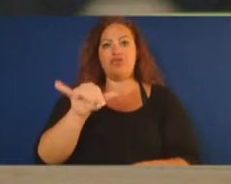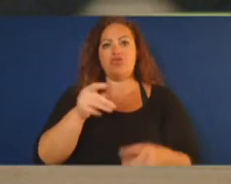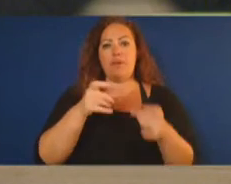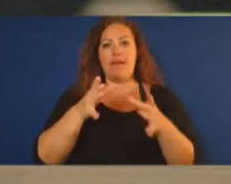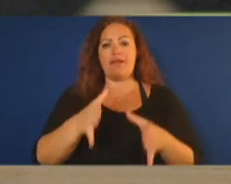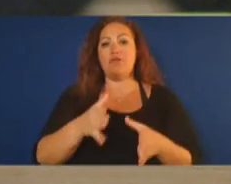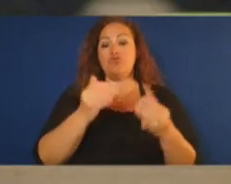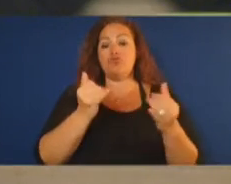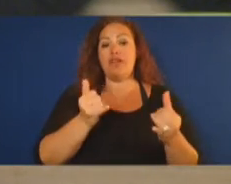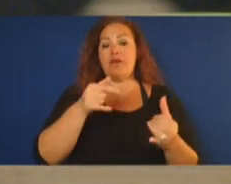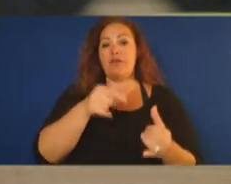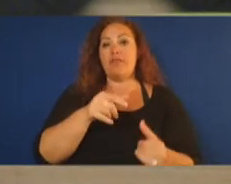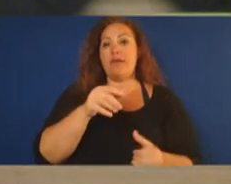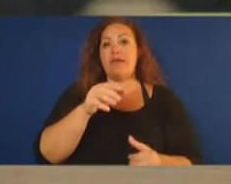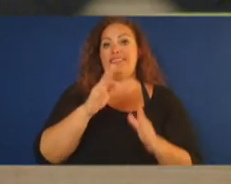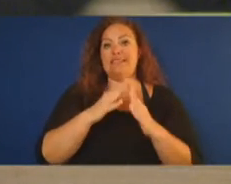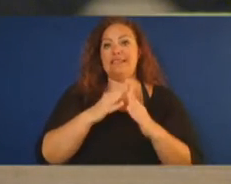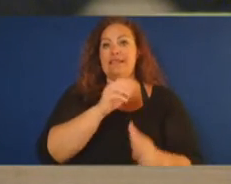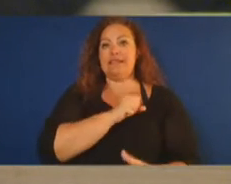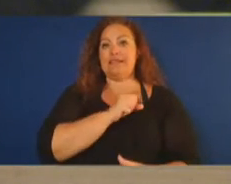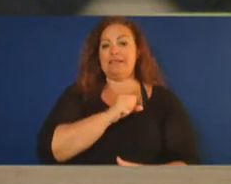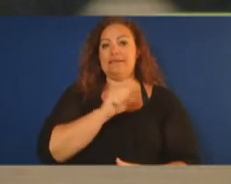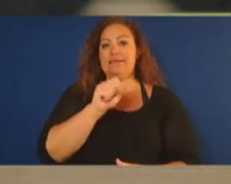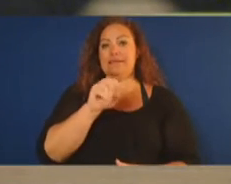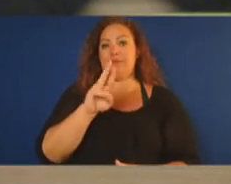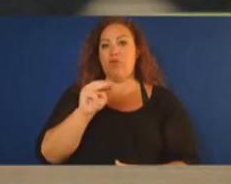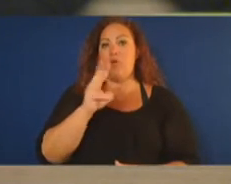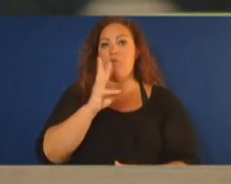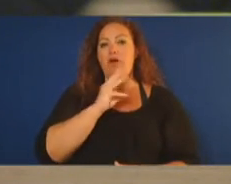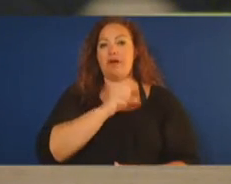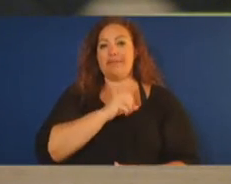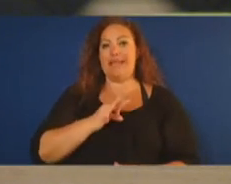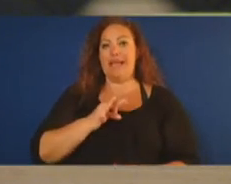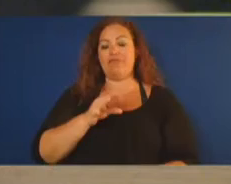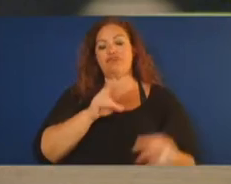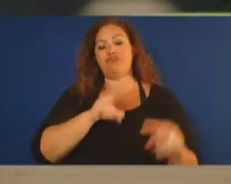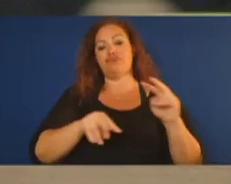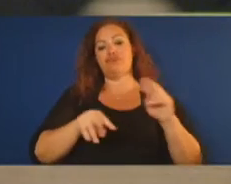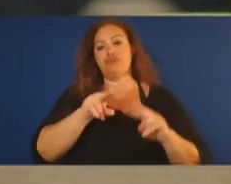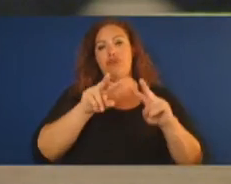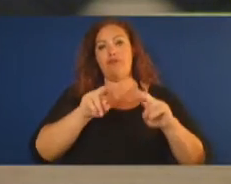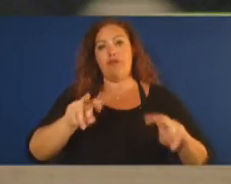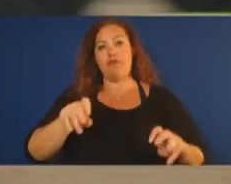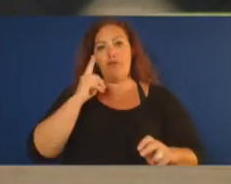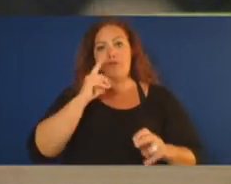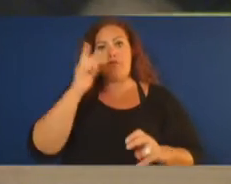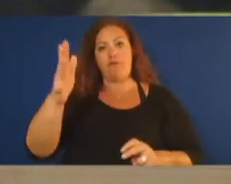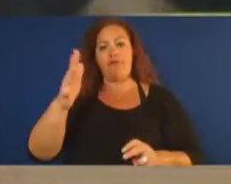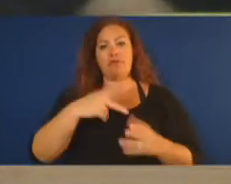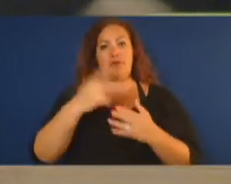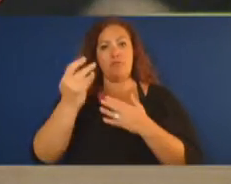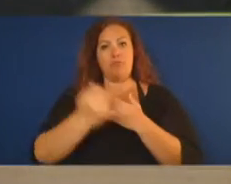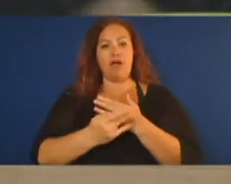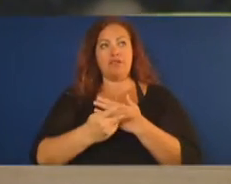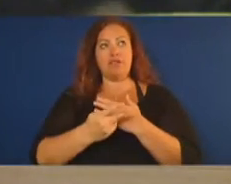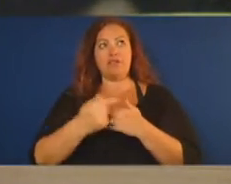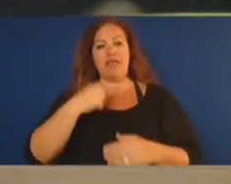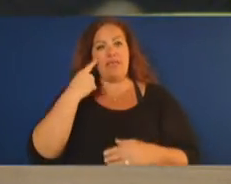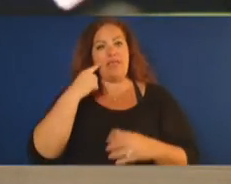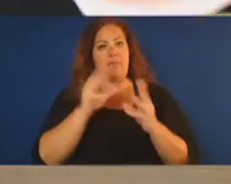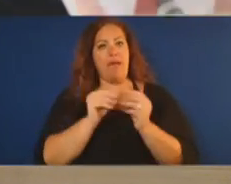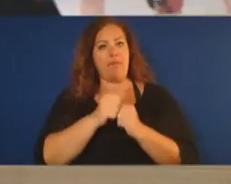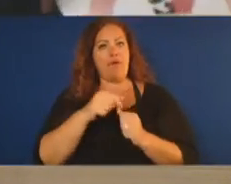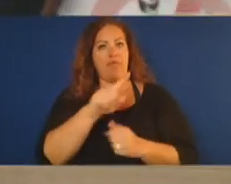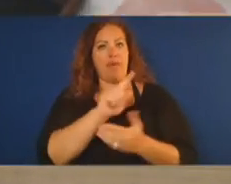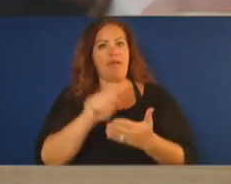City storm waterer staff for uh possible future projects um I think they did meet with them last week um I'm mainly here